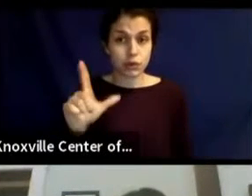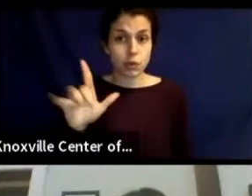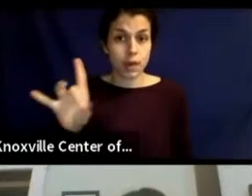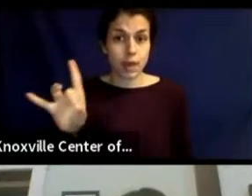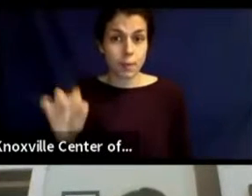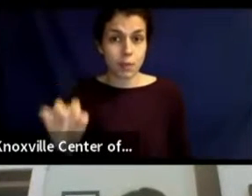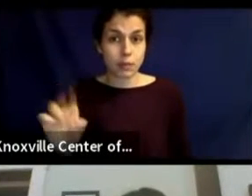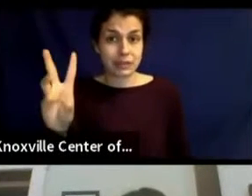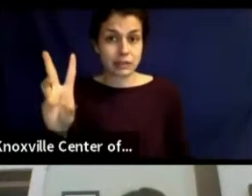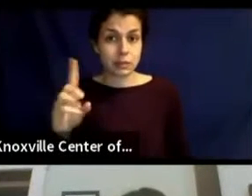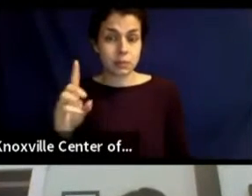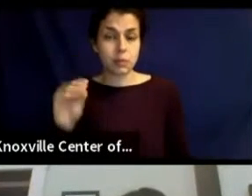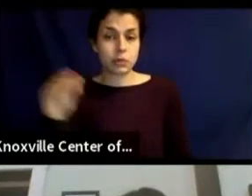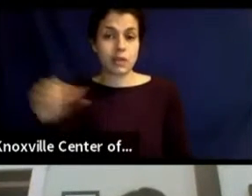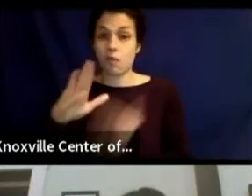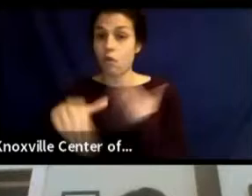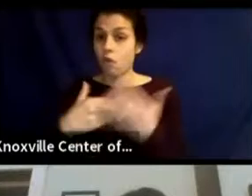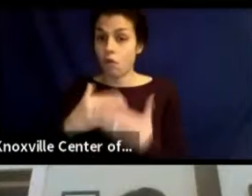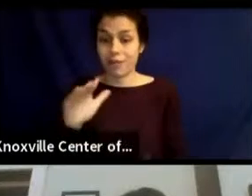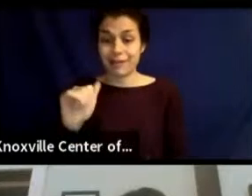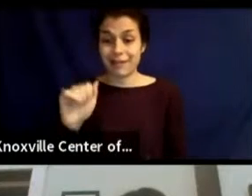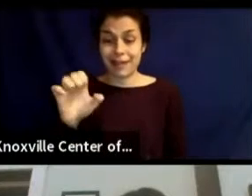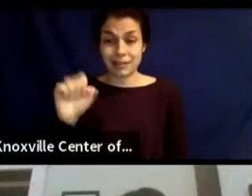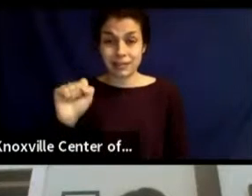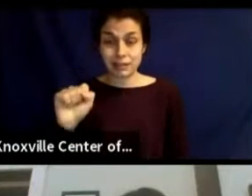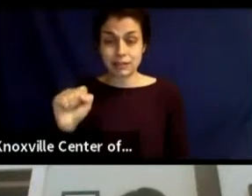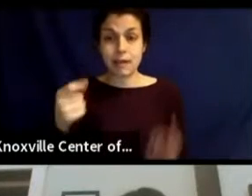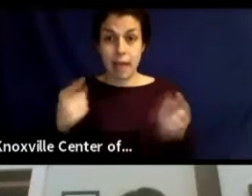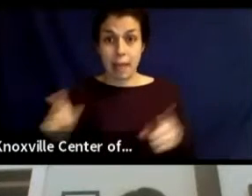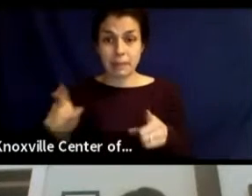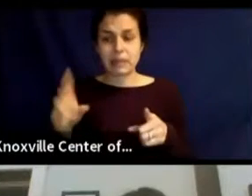of our cases so far have occurred in those 16